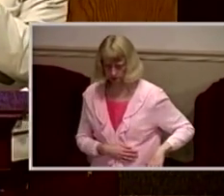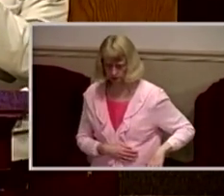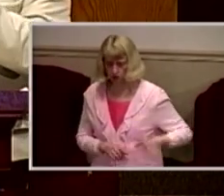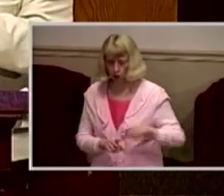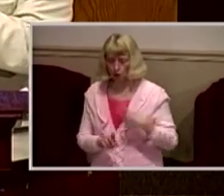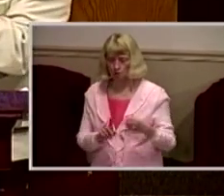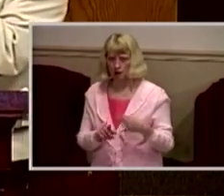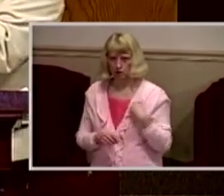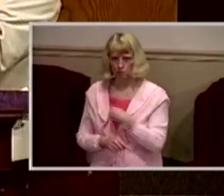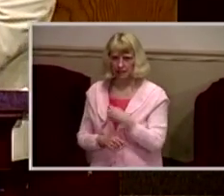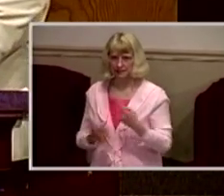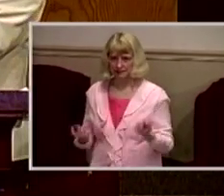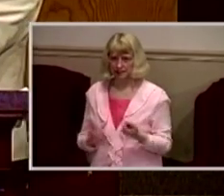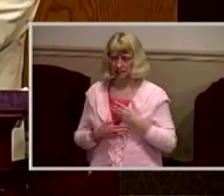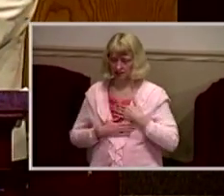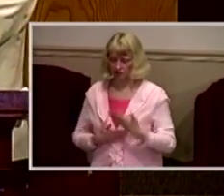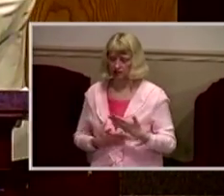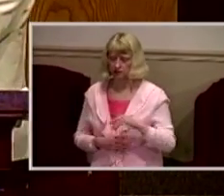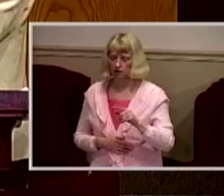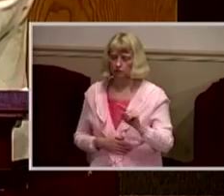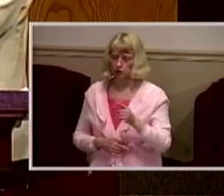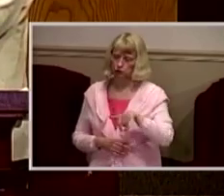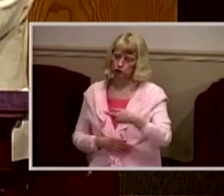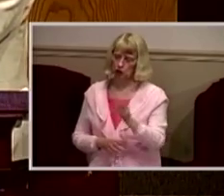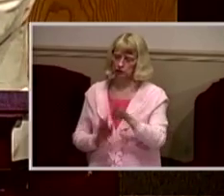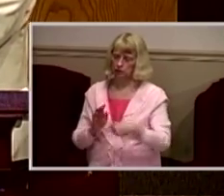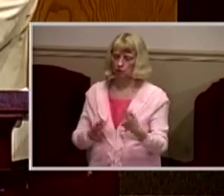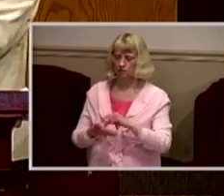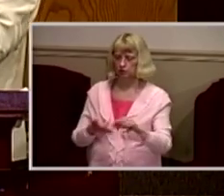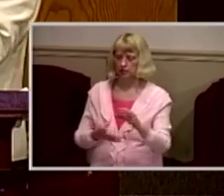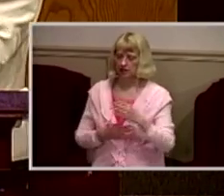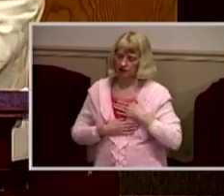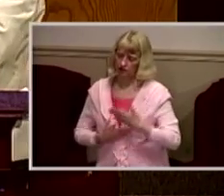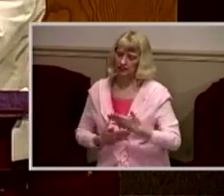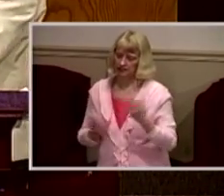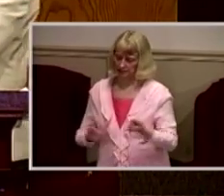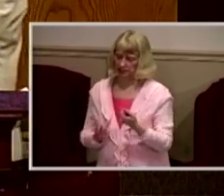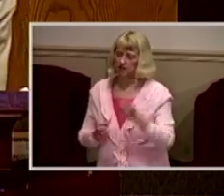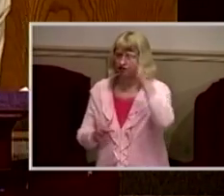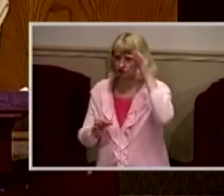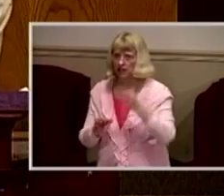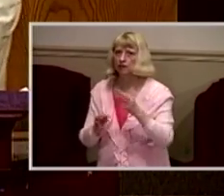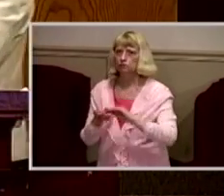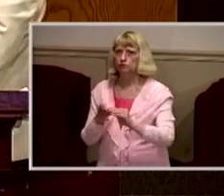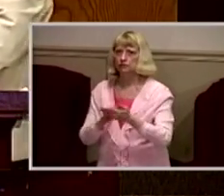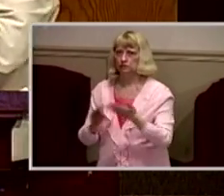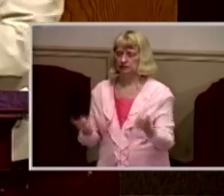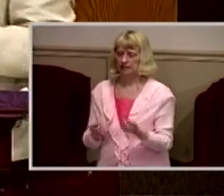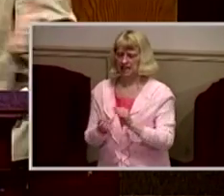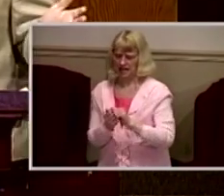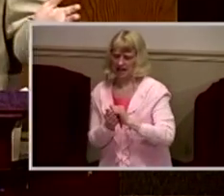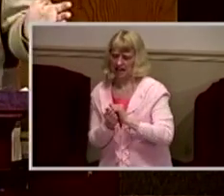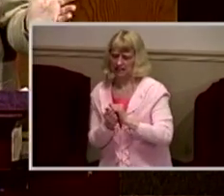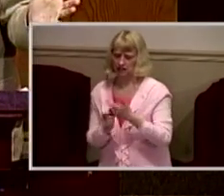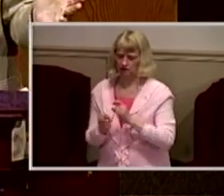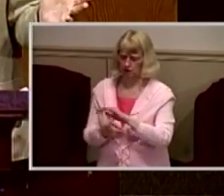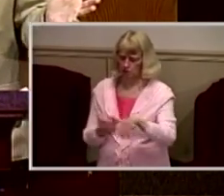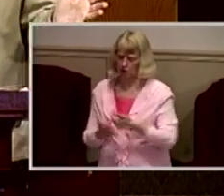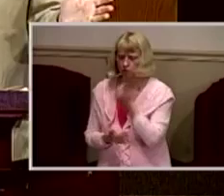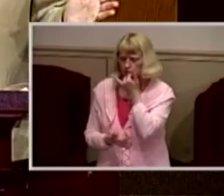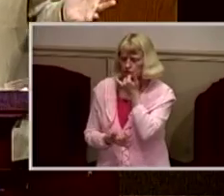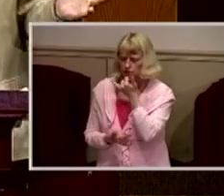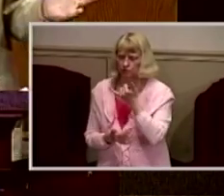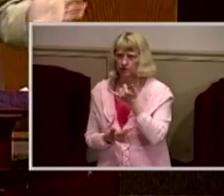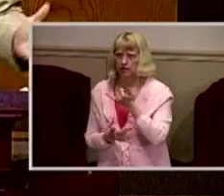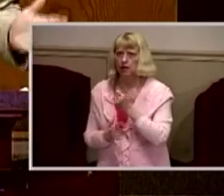when we sin, we're to confess. 1 John 1:9 says, if we confess our sin, he's faithful and just to forgive us of our sin and to cleanse us from all